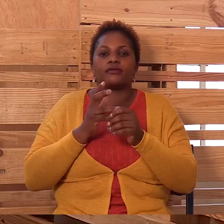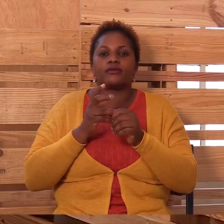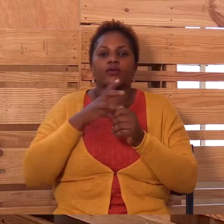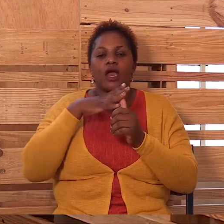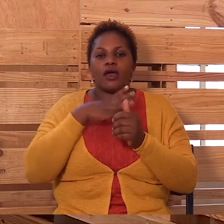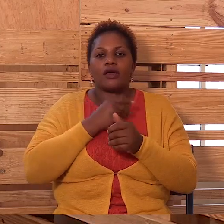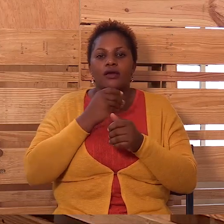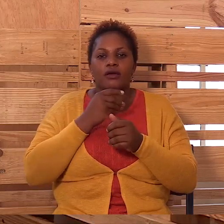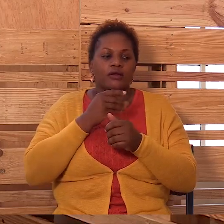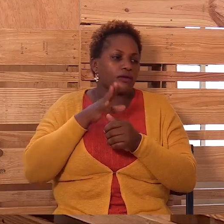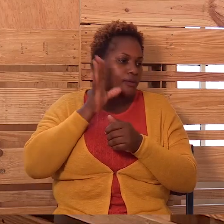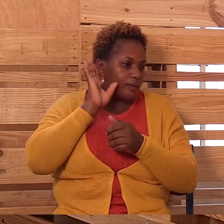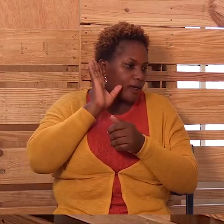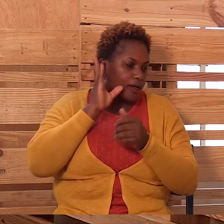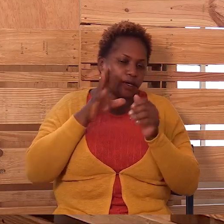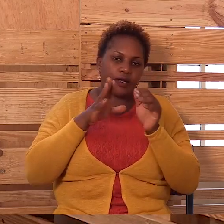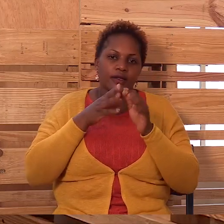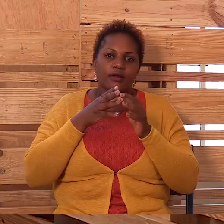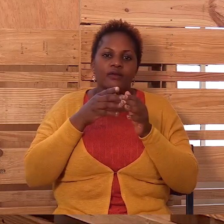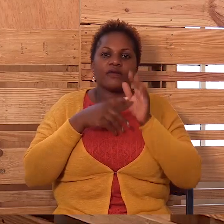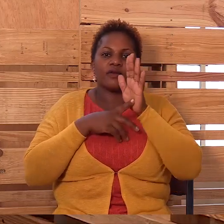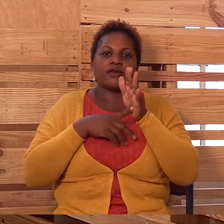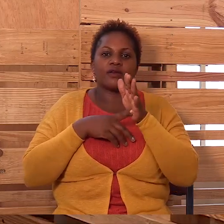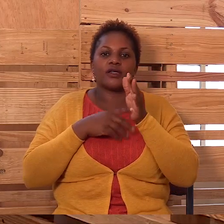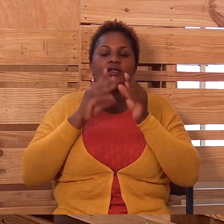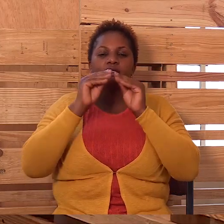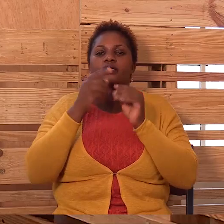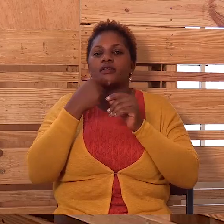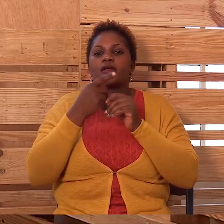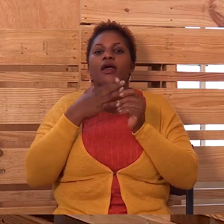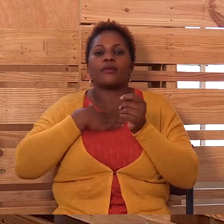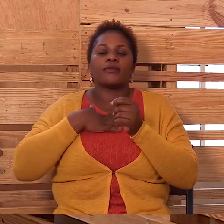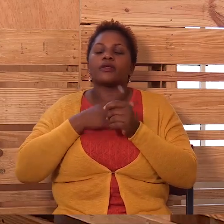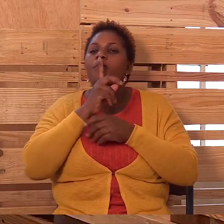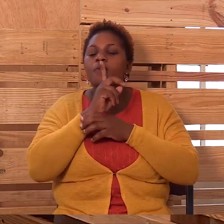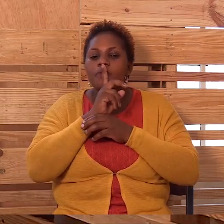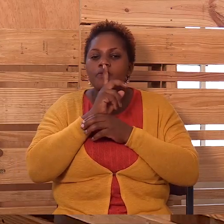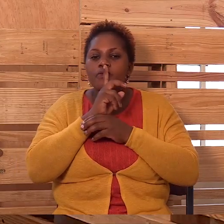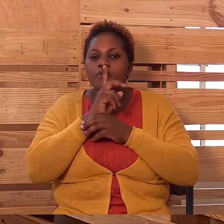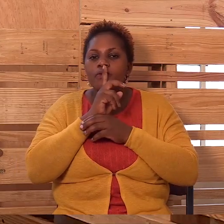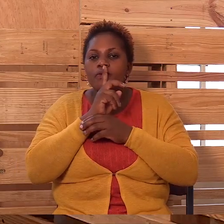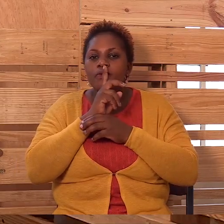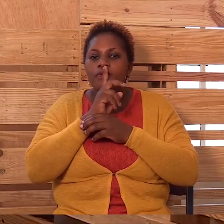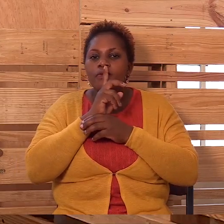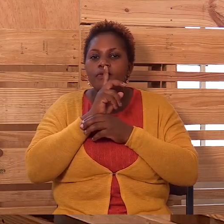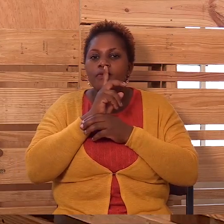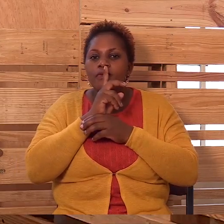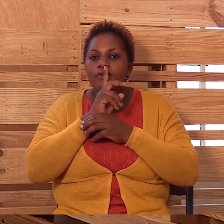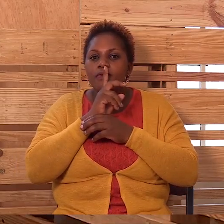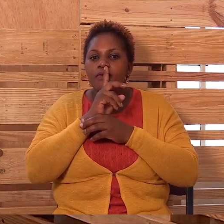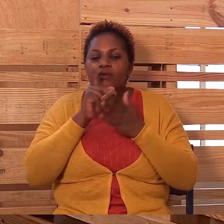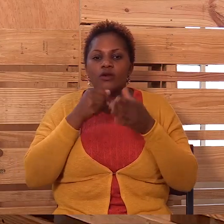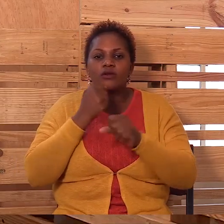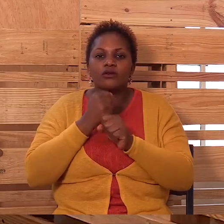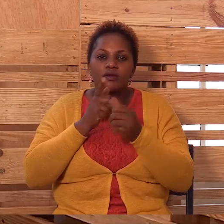leaders. And do you disobey leaders? For example, a teacher says, please keep quiet. Let us